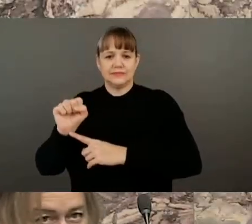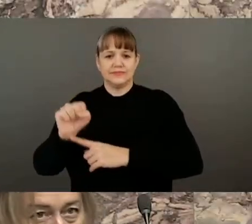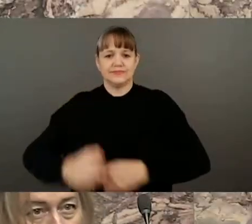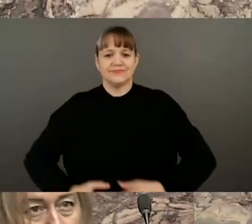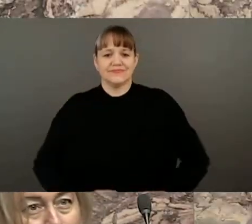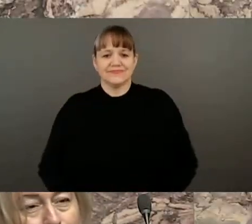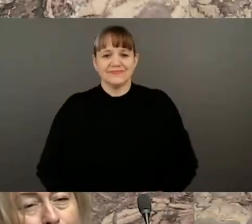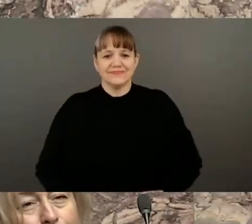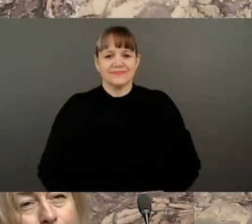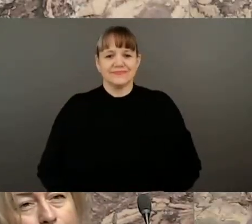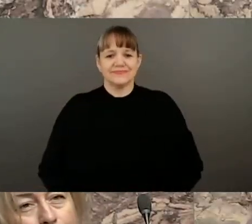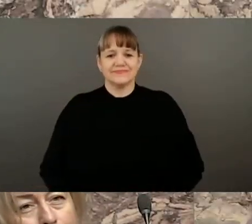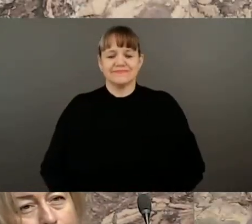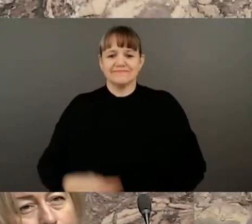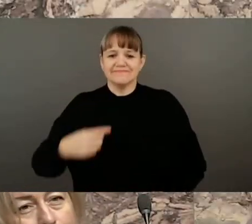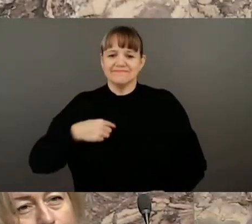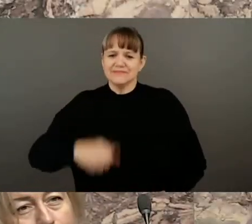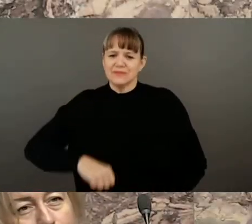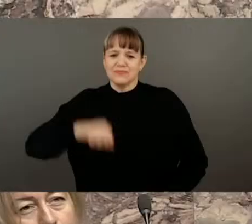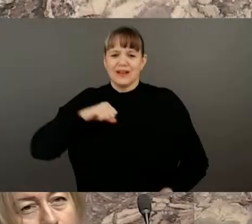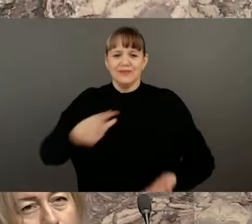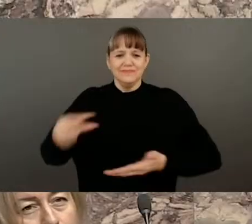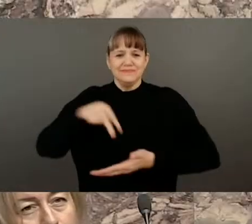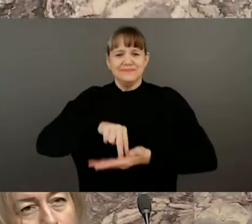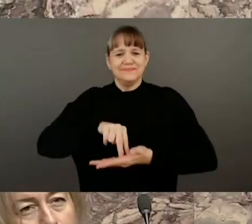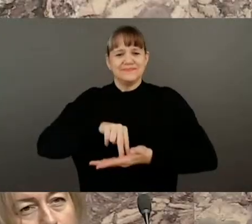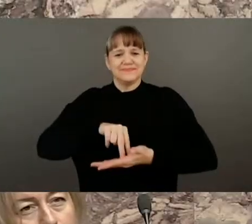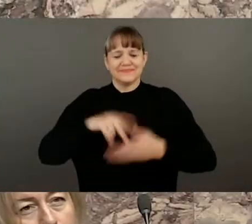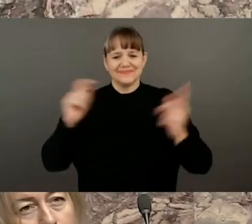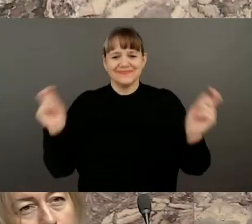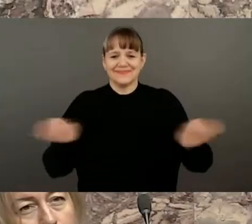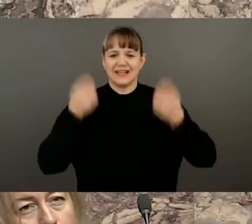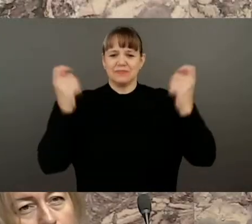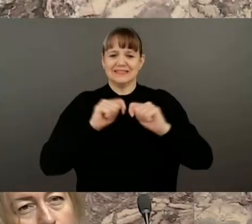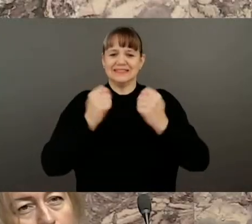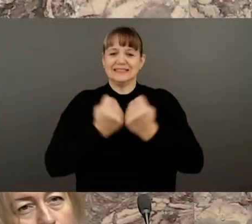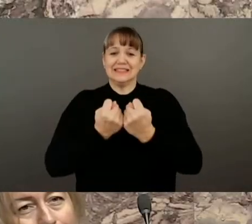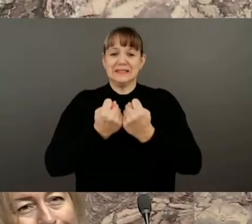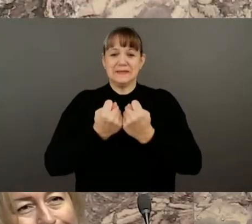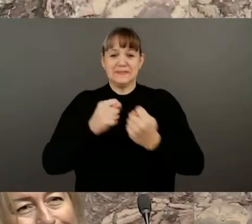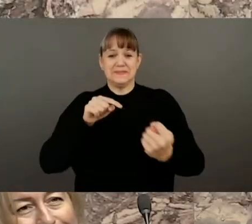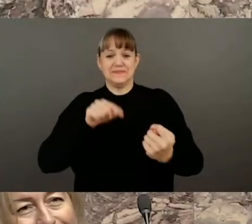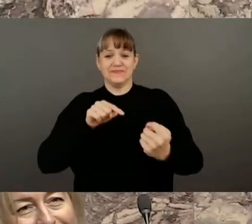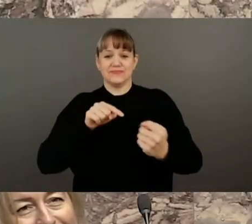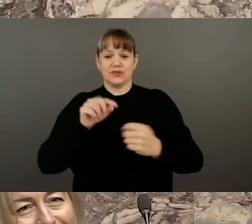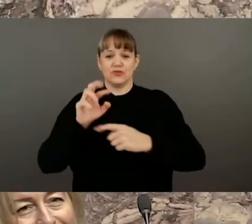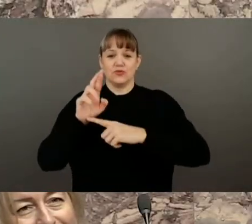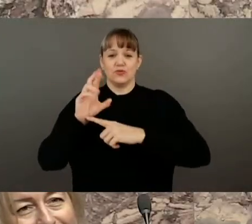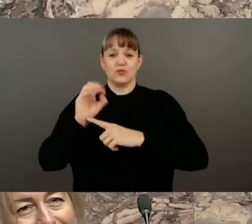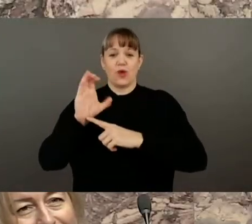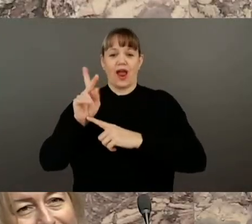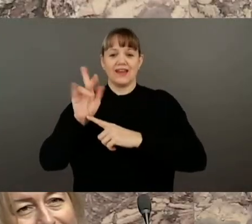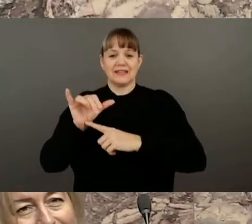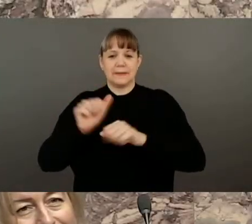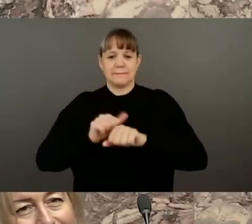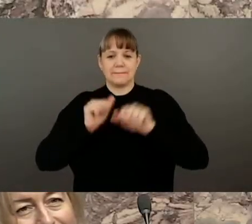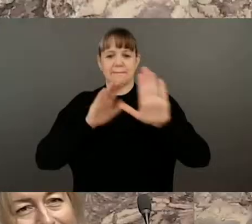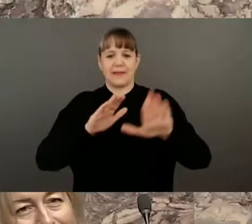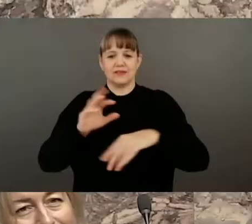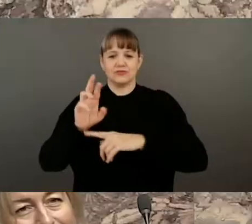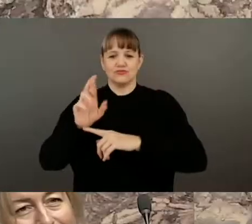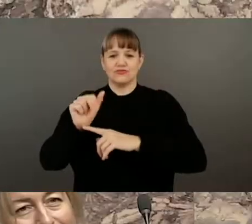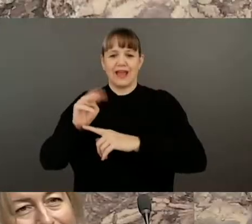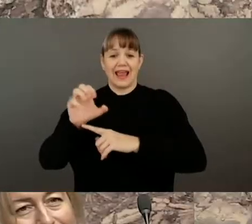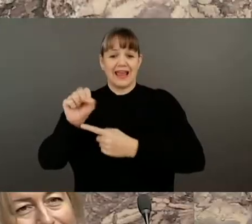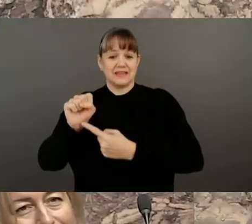team that embodies community, determination, and teamwork, the Rocky Mountain Rams. Sports aren't just about scores or trophies. They teach young people